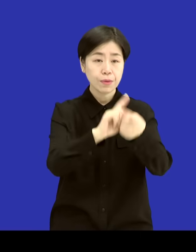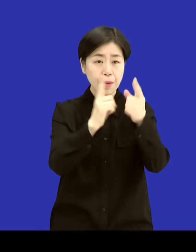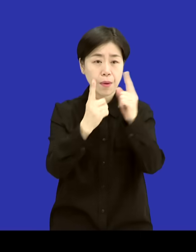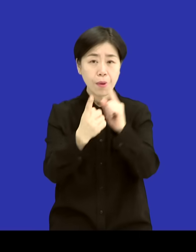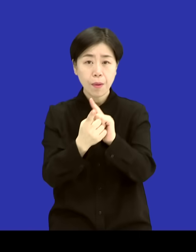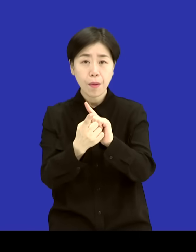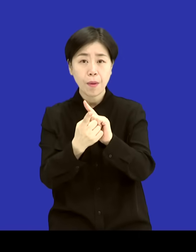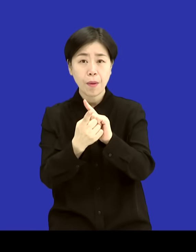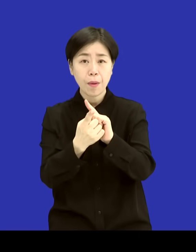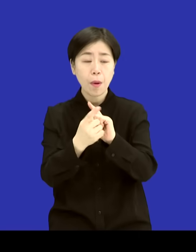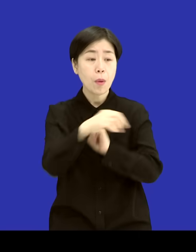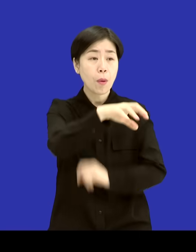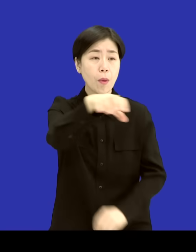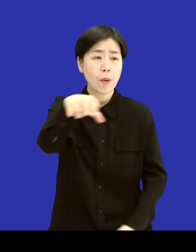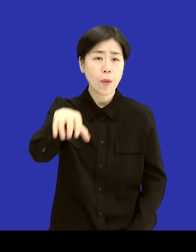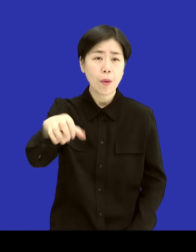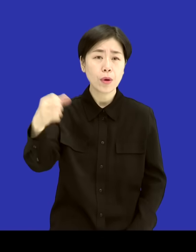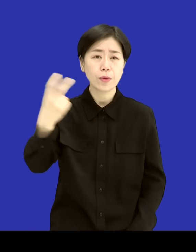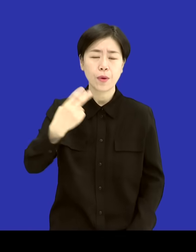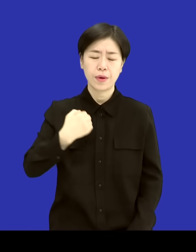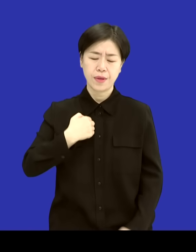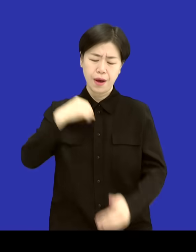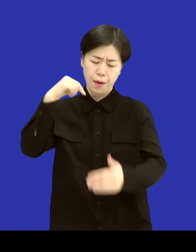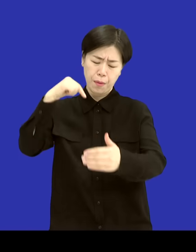intorno e dentro sé.